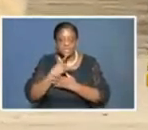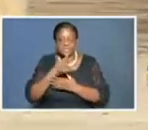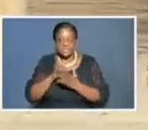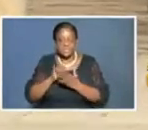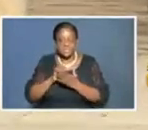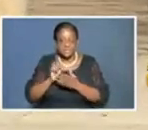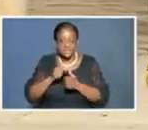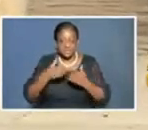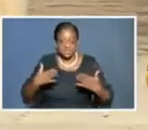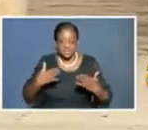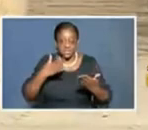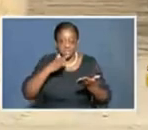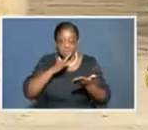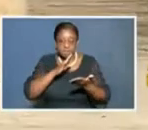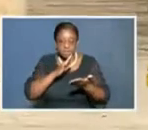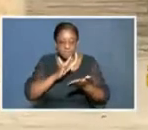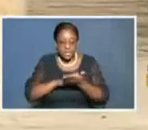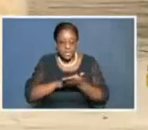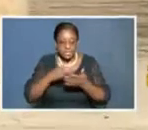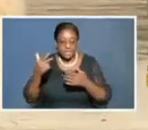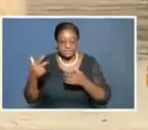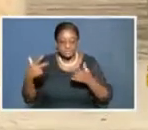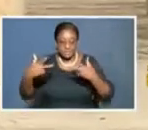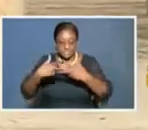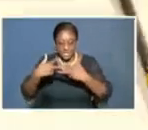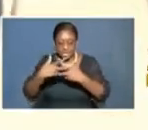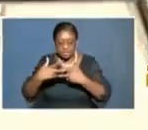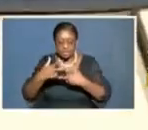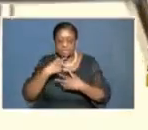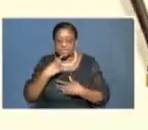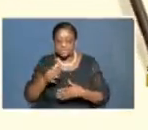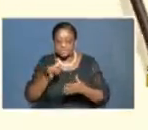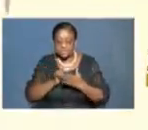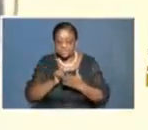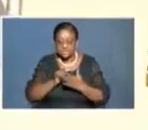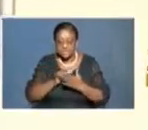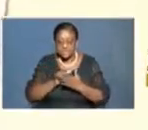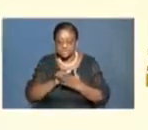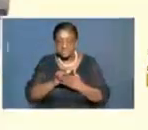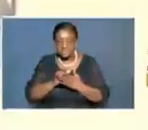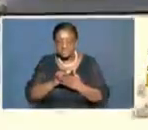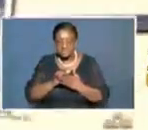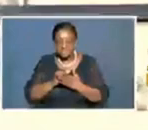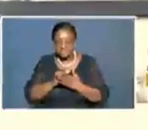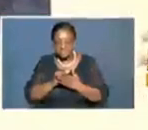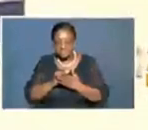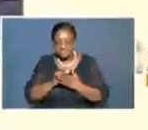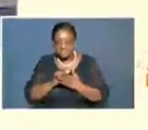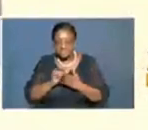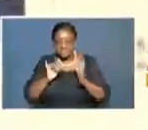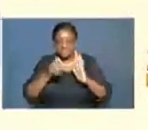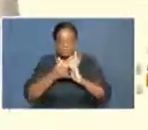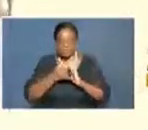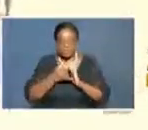right. As soon as the shark attacked, my crew pulled anchor and went straight towards her.